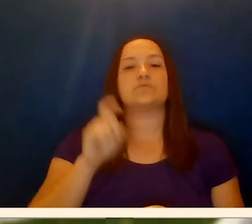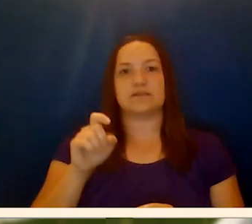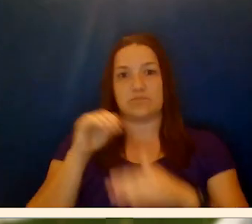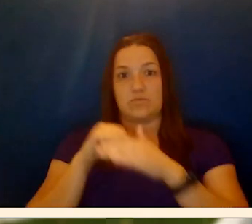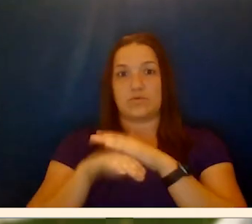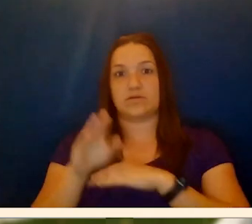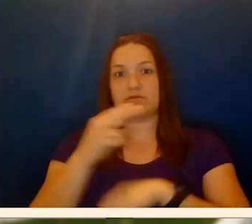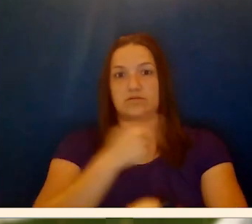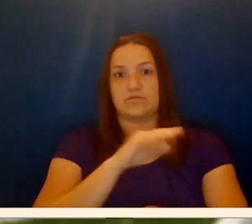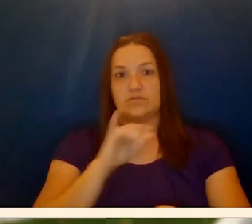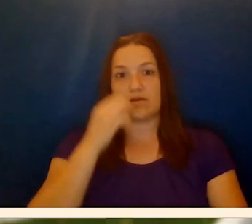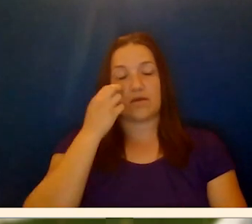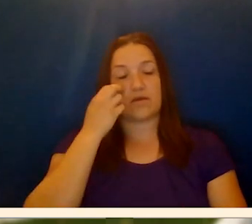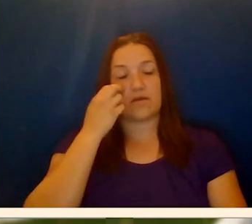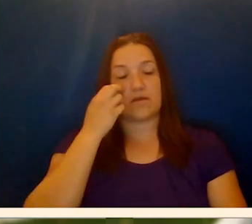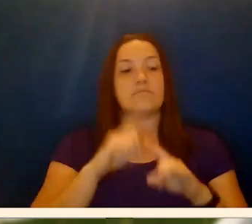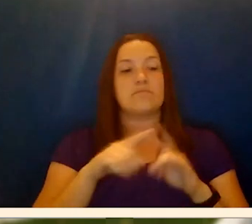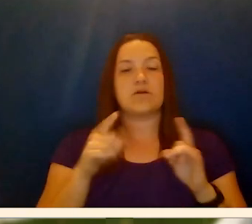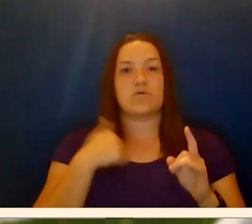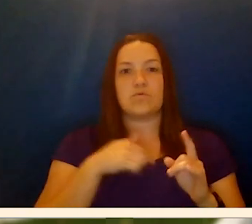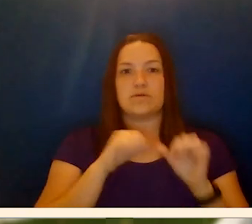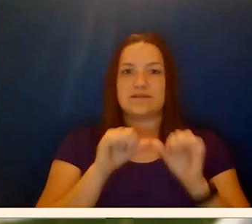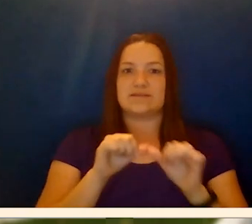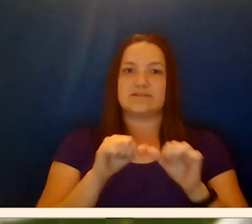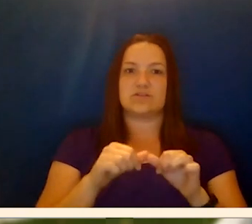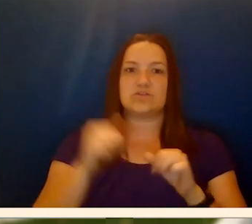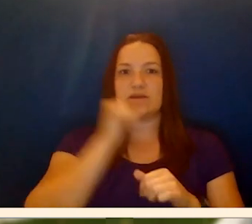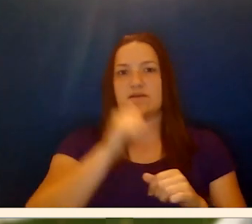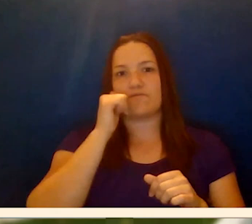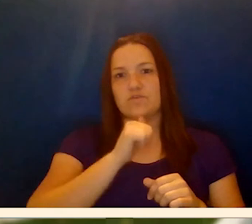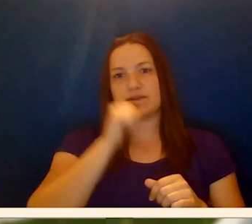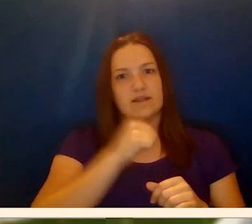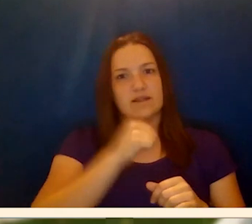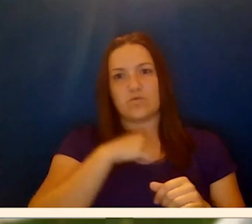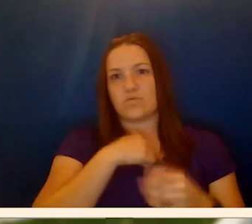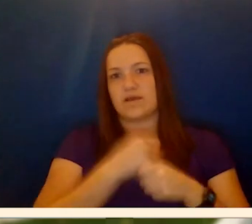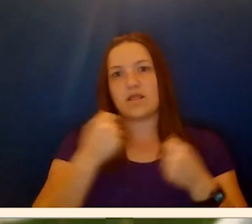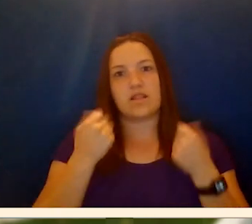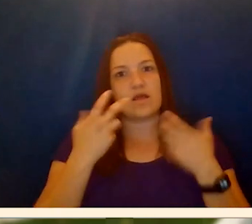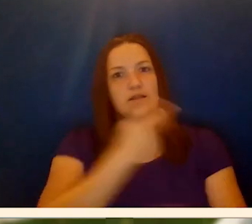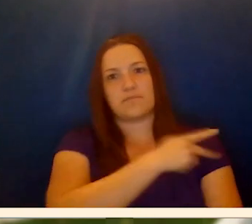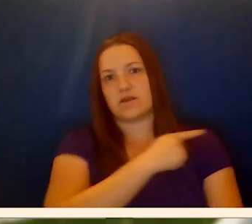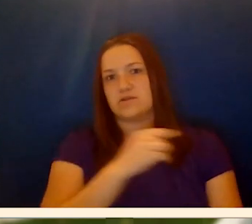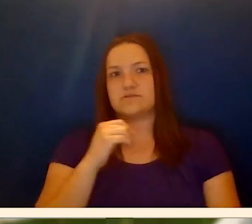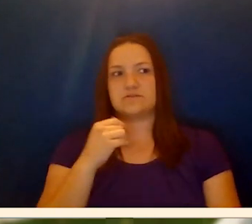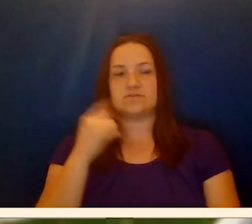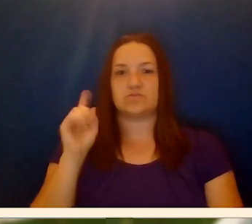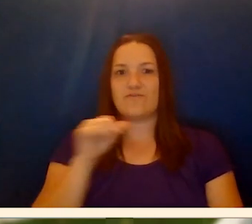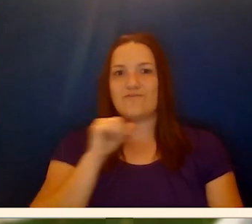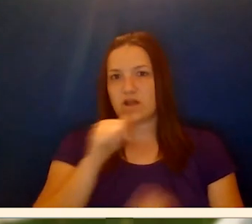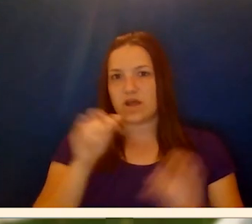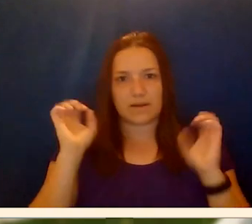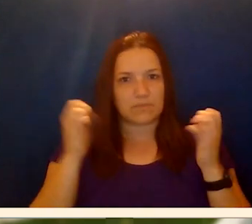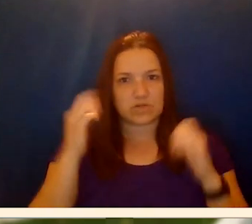admitted were. But we continue, you know, every day we get lots of patients that are there for non-emergent